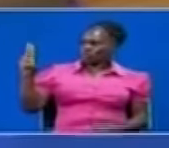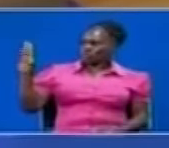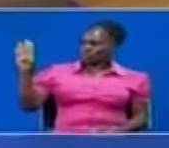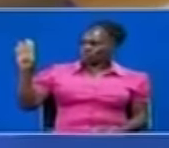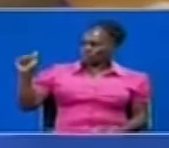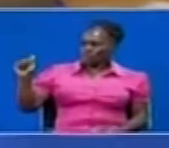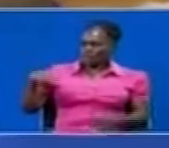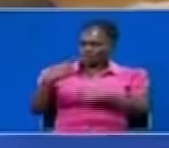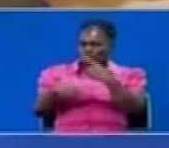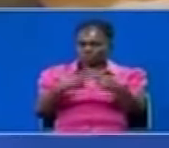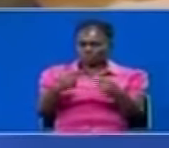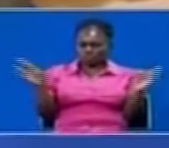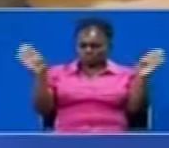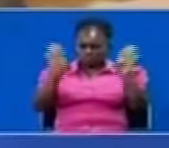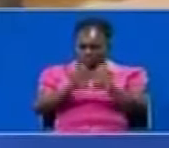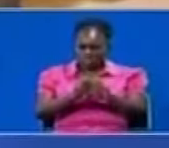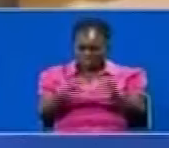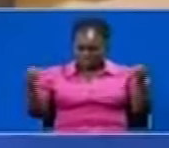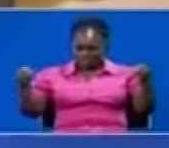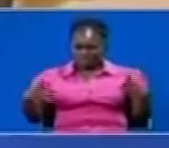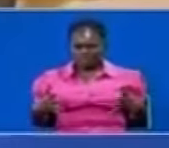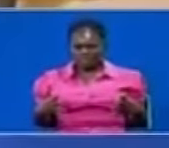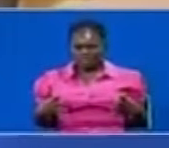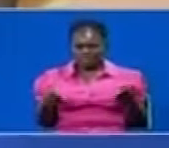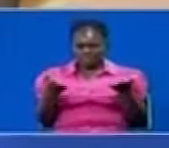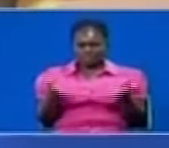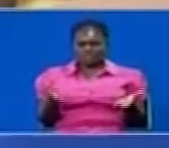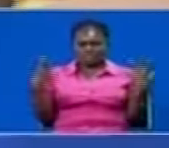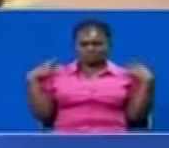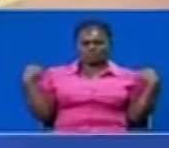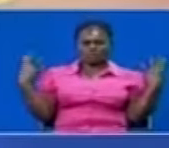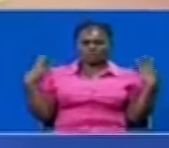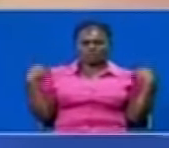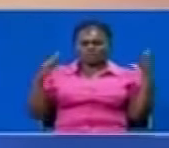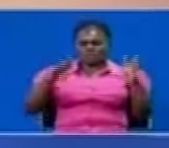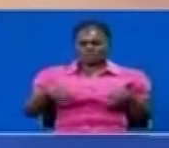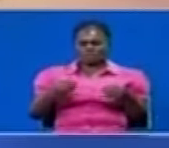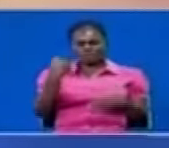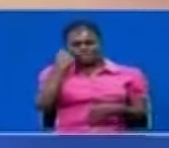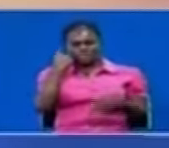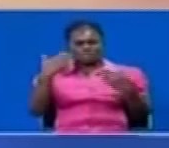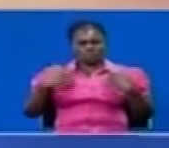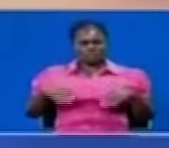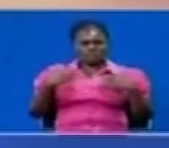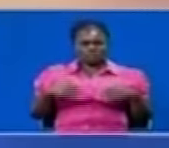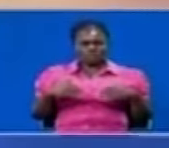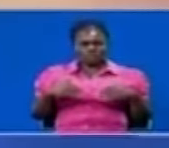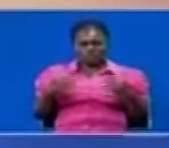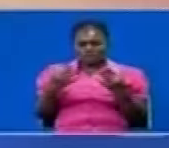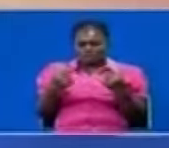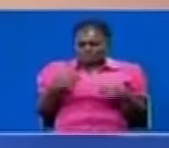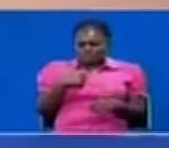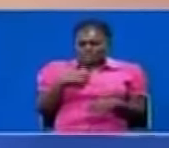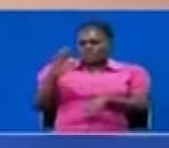breathing exercises come to a close, it's clear that these exercises give these patients here a feel-good